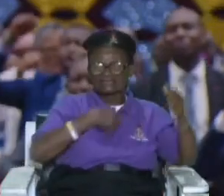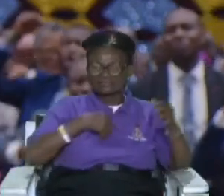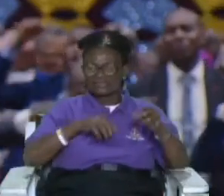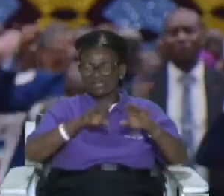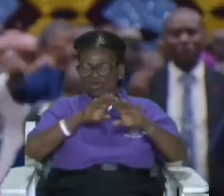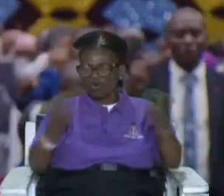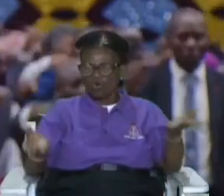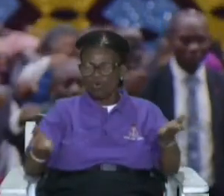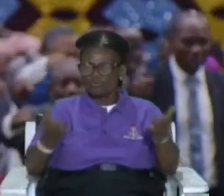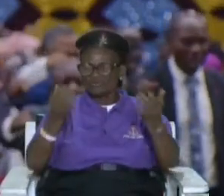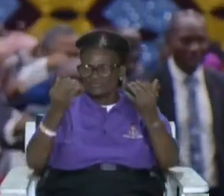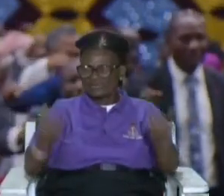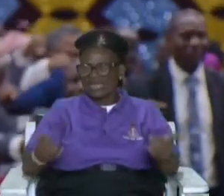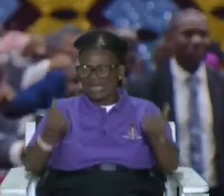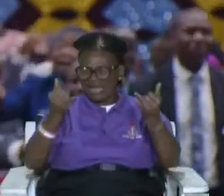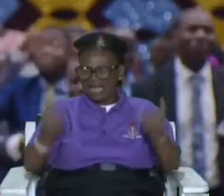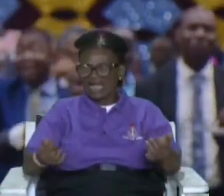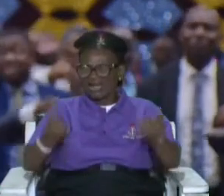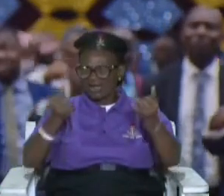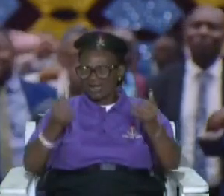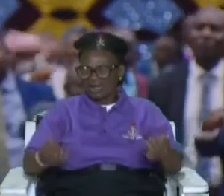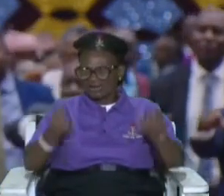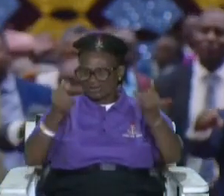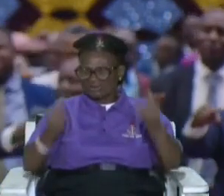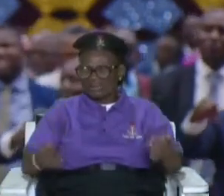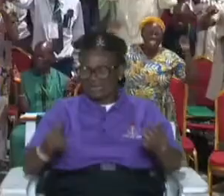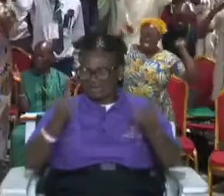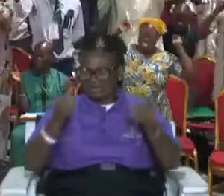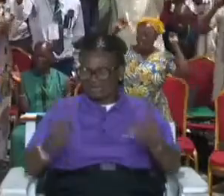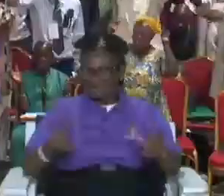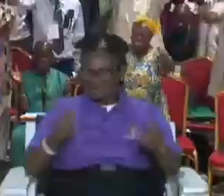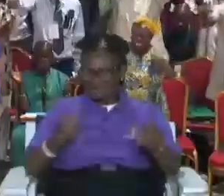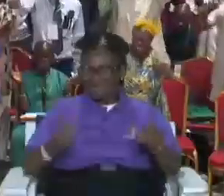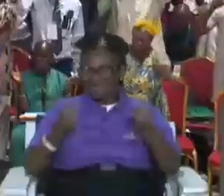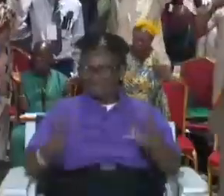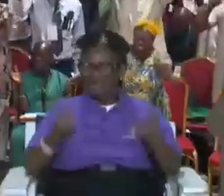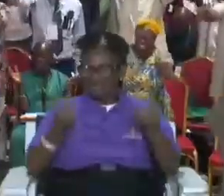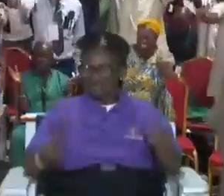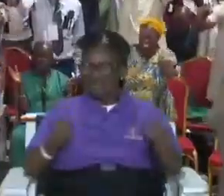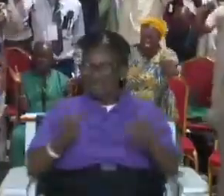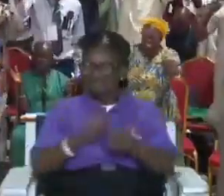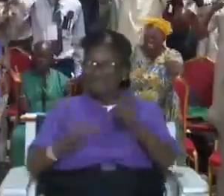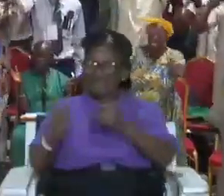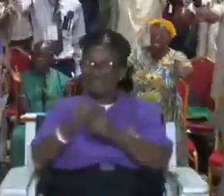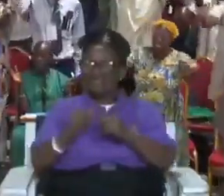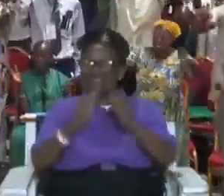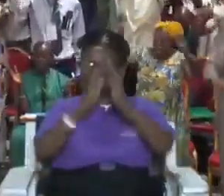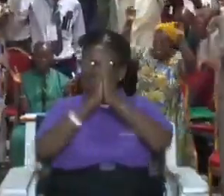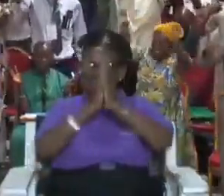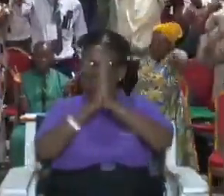open now. Go ahead. In the mighty name of Jesus,